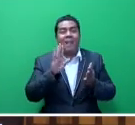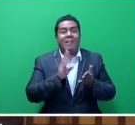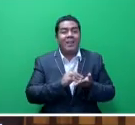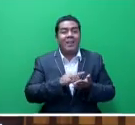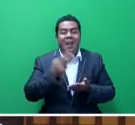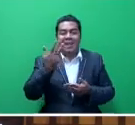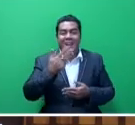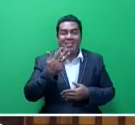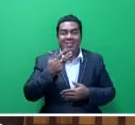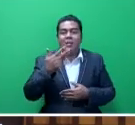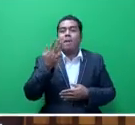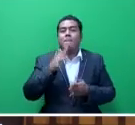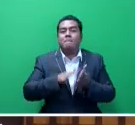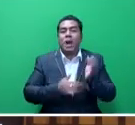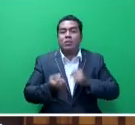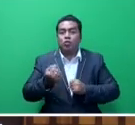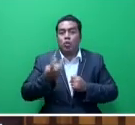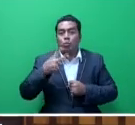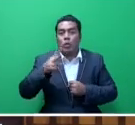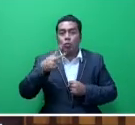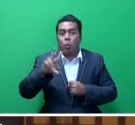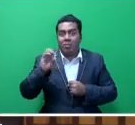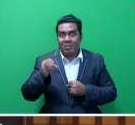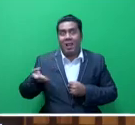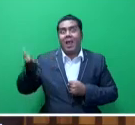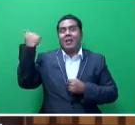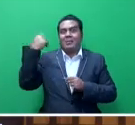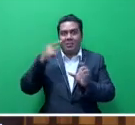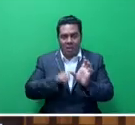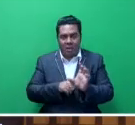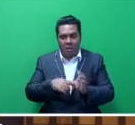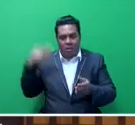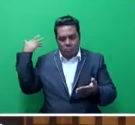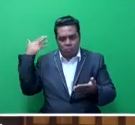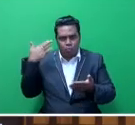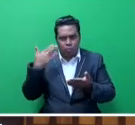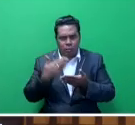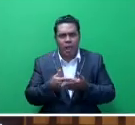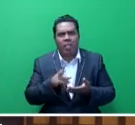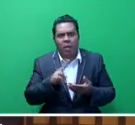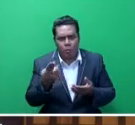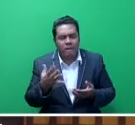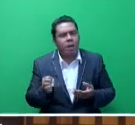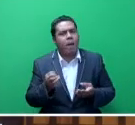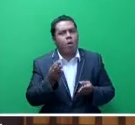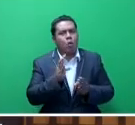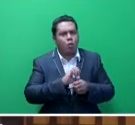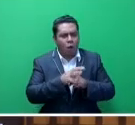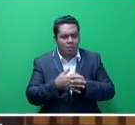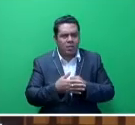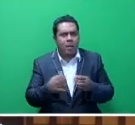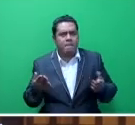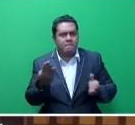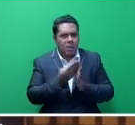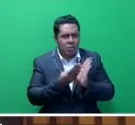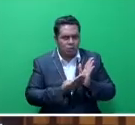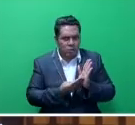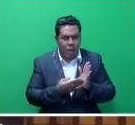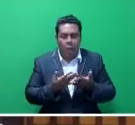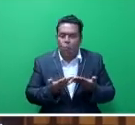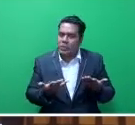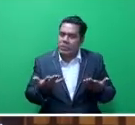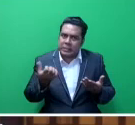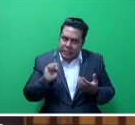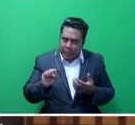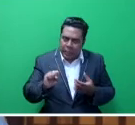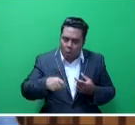2020 and the COVID-19 response budget, which soon followed, we are still deep in the world's worst economic